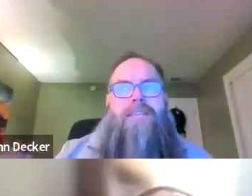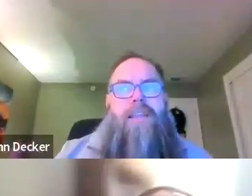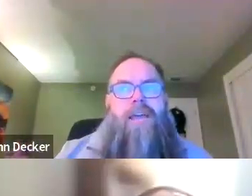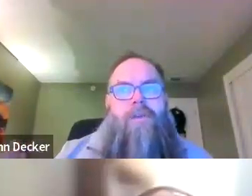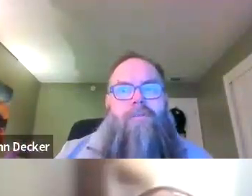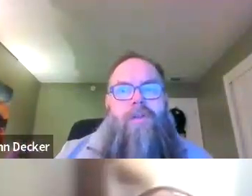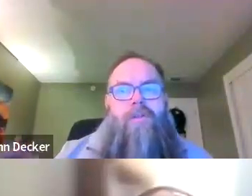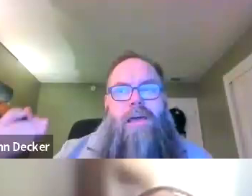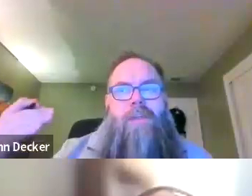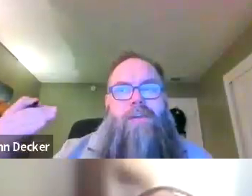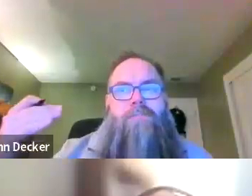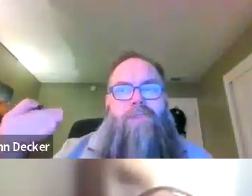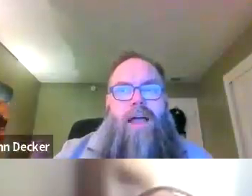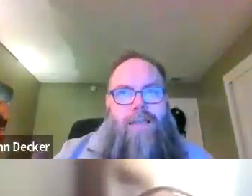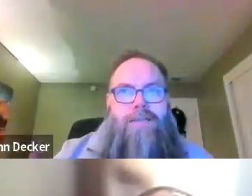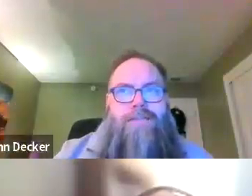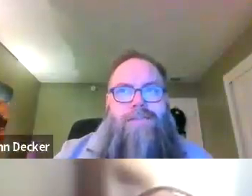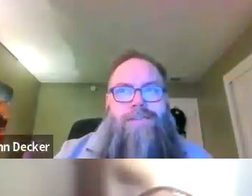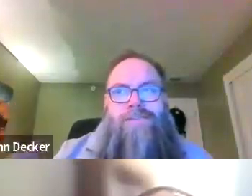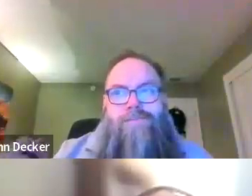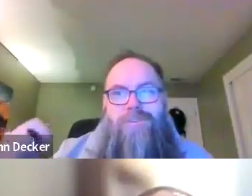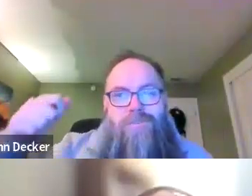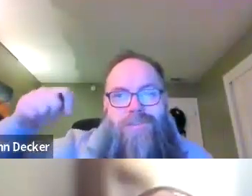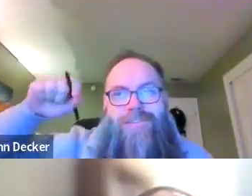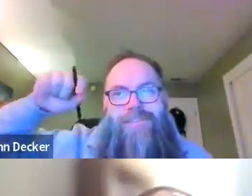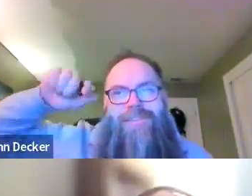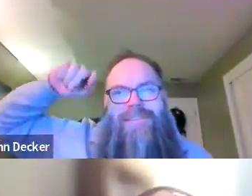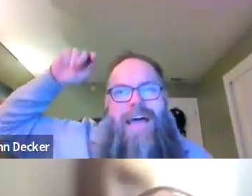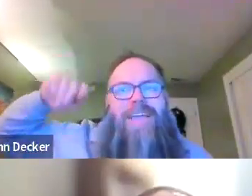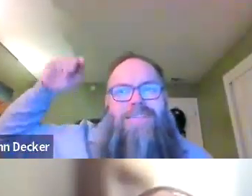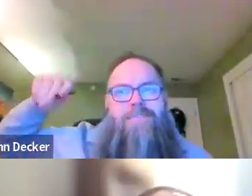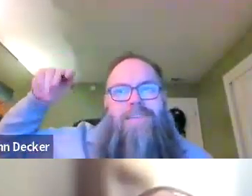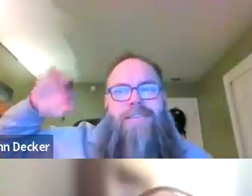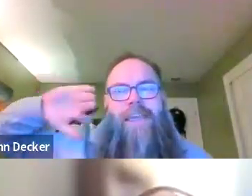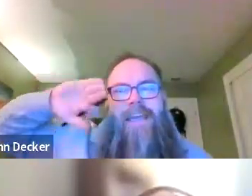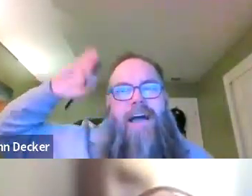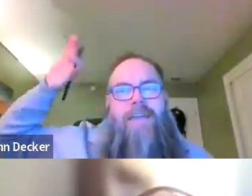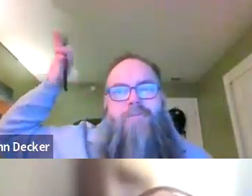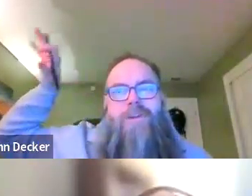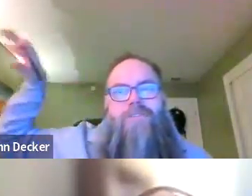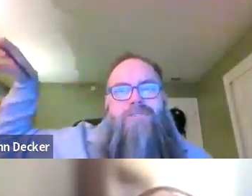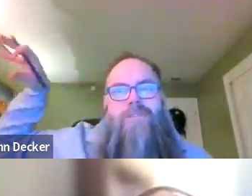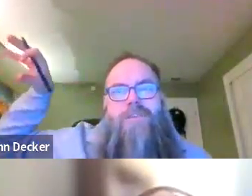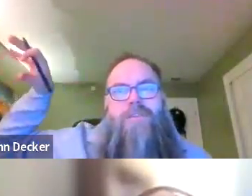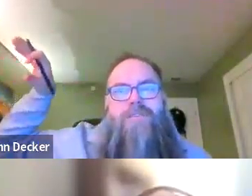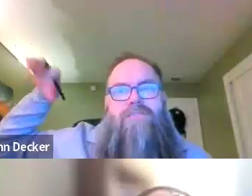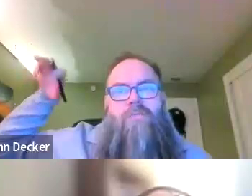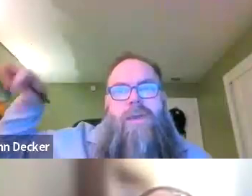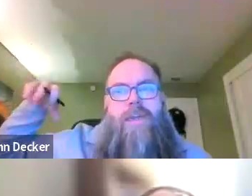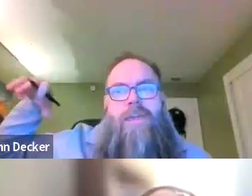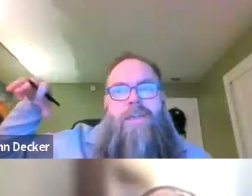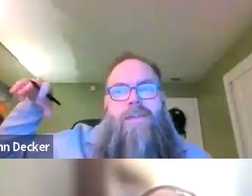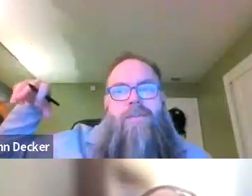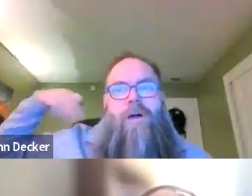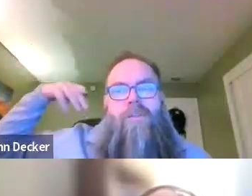I would not say like if we don't have a compliance where someone has signed something saying I am going to do it